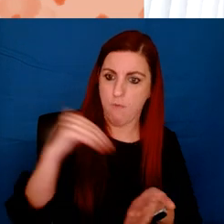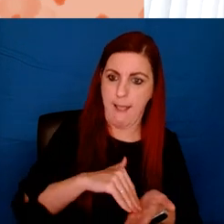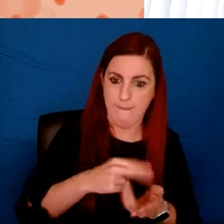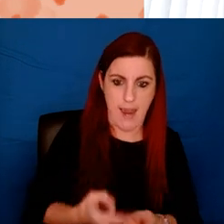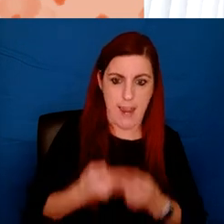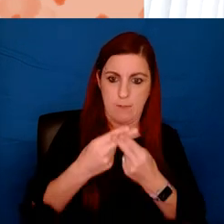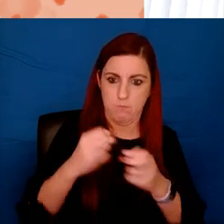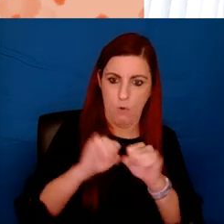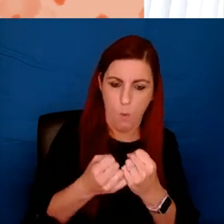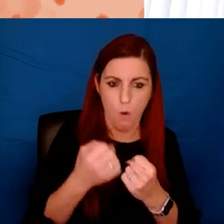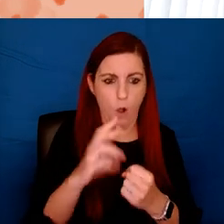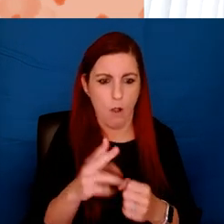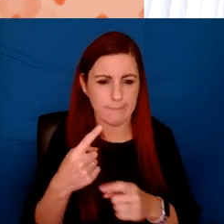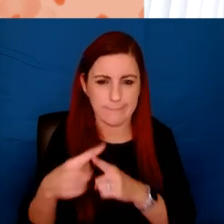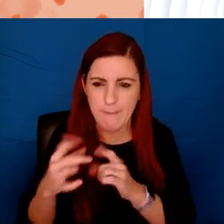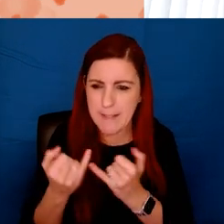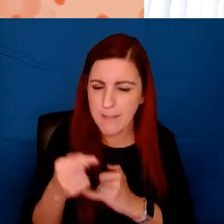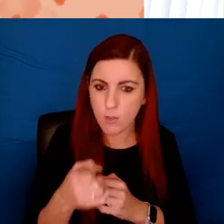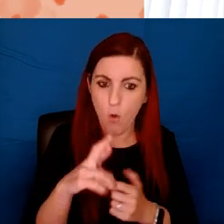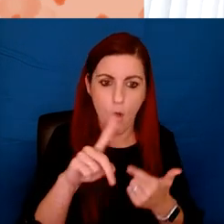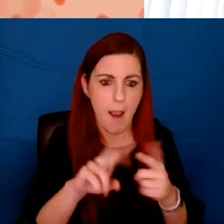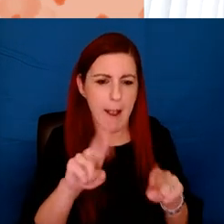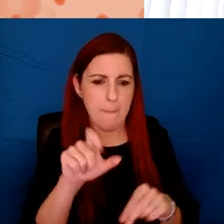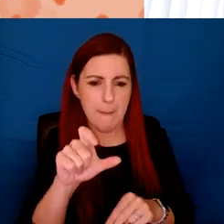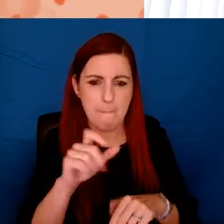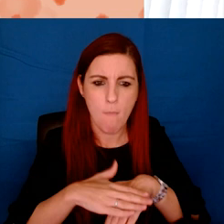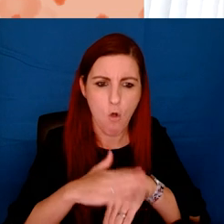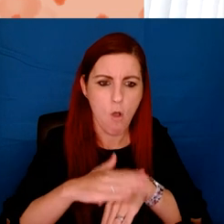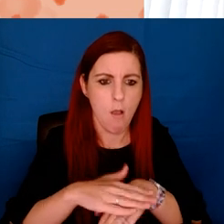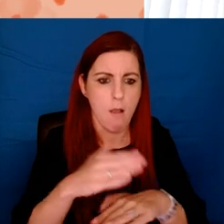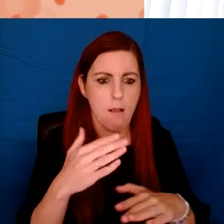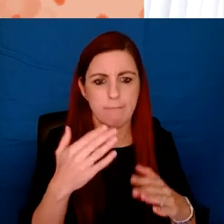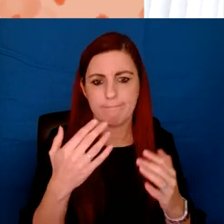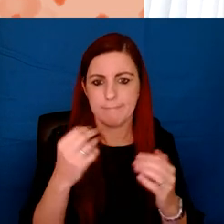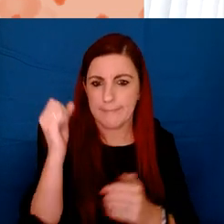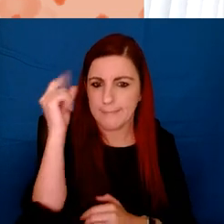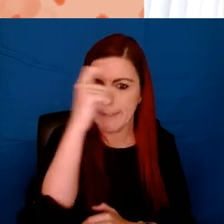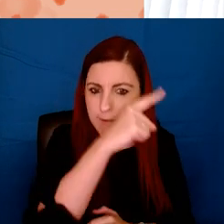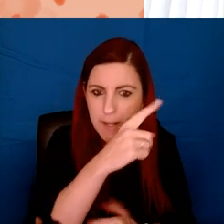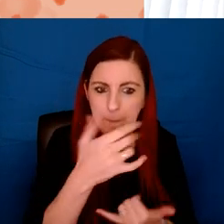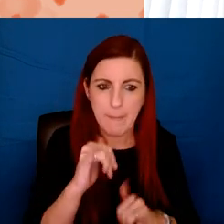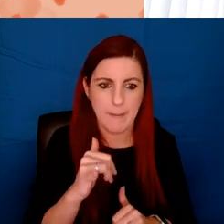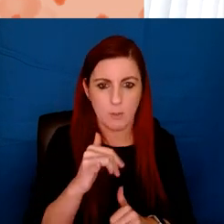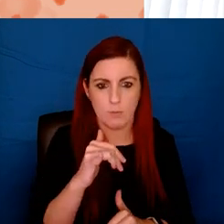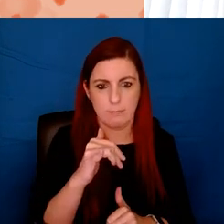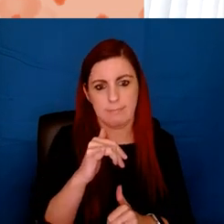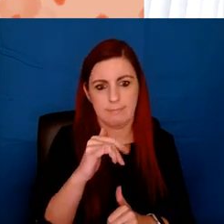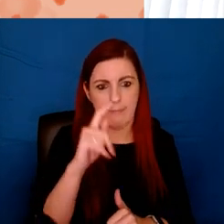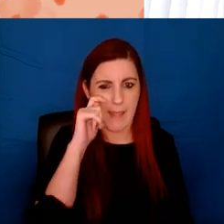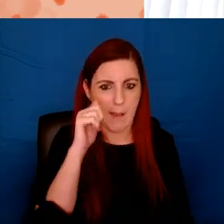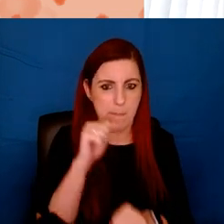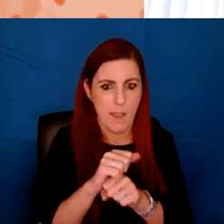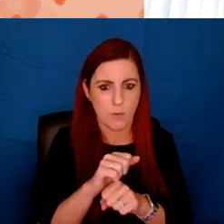not working or the lift not working. Or it can be much more, I suppose, difficult maybe to address